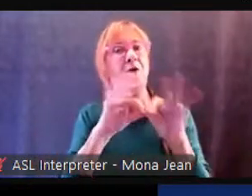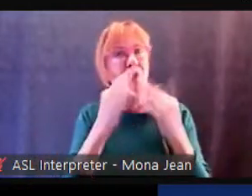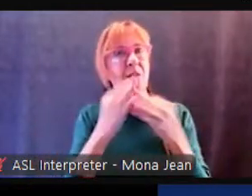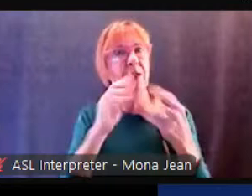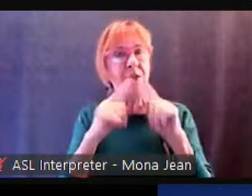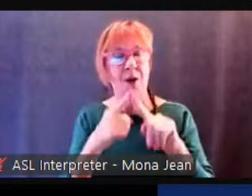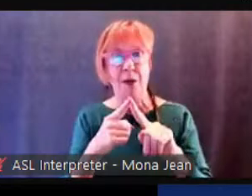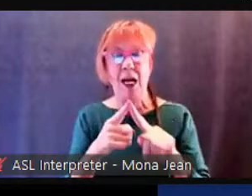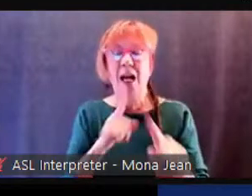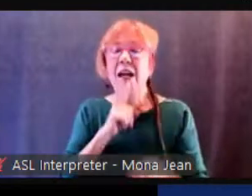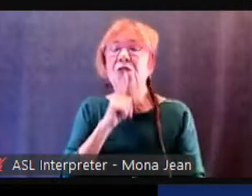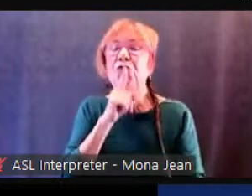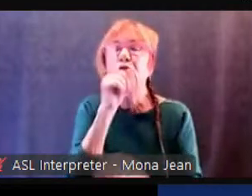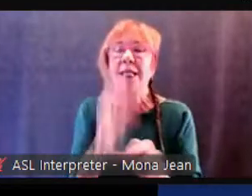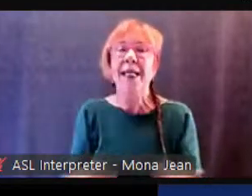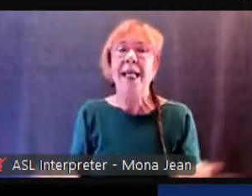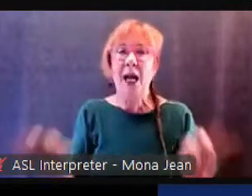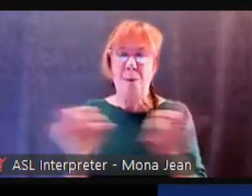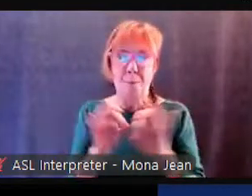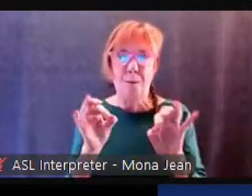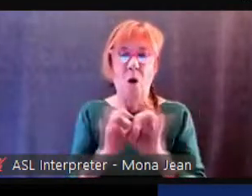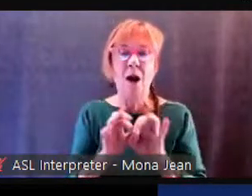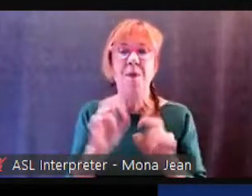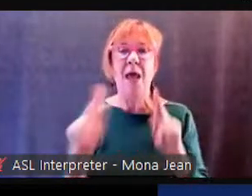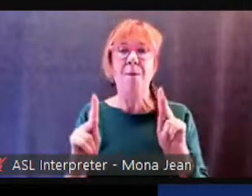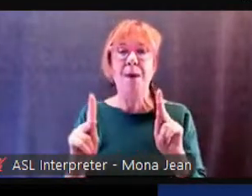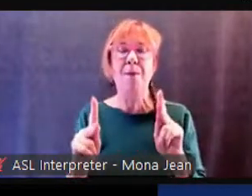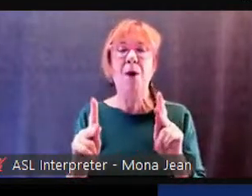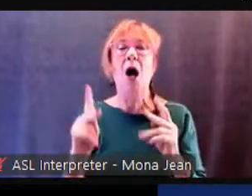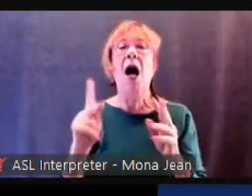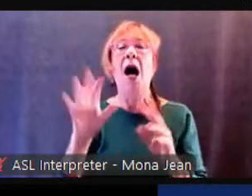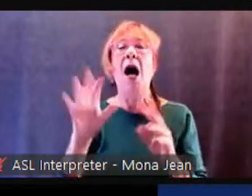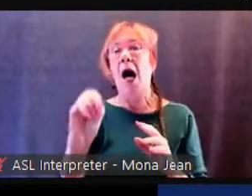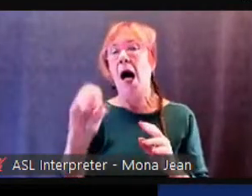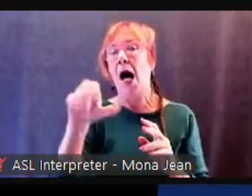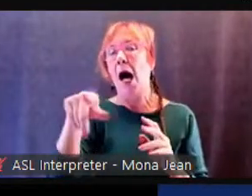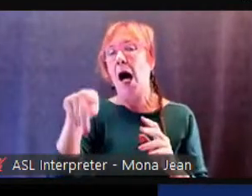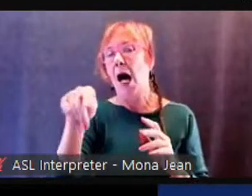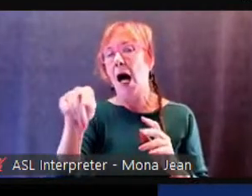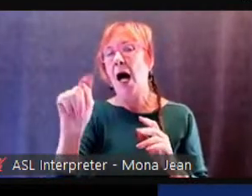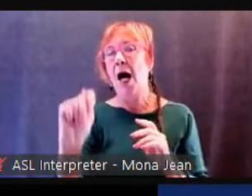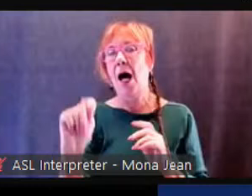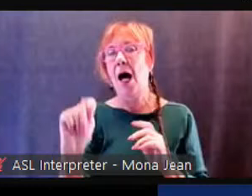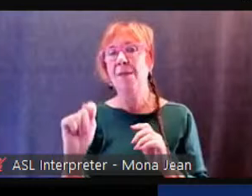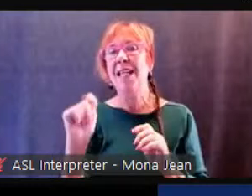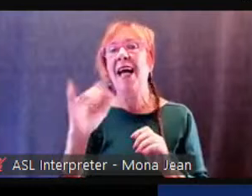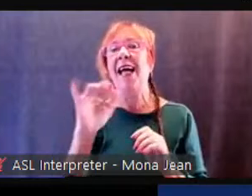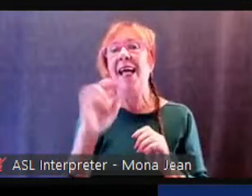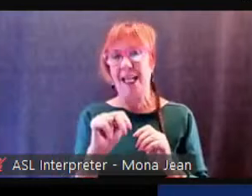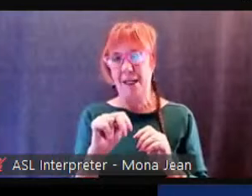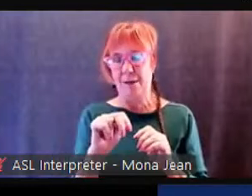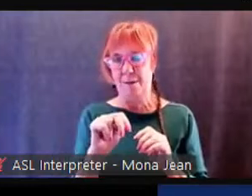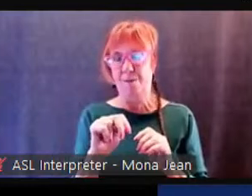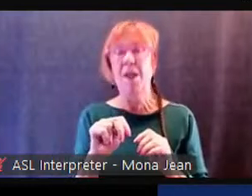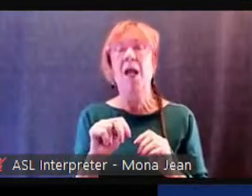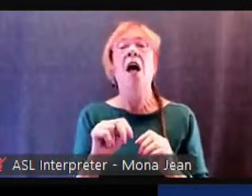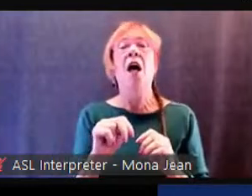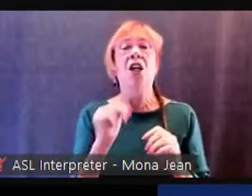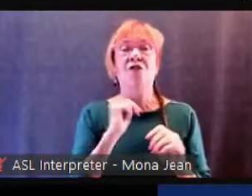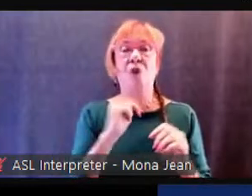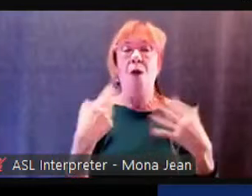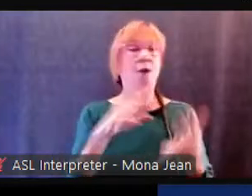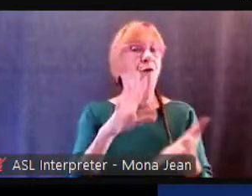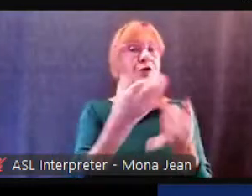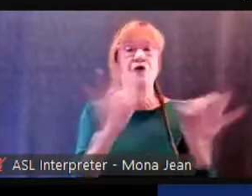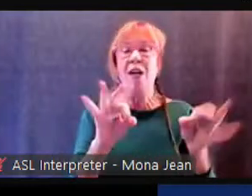opt into this free, efficient debris removal process. And on that note, the Army Corps is here to give us an update on how